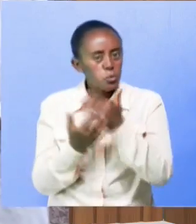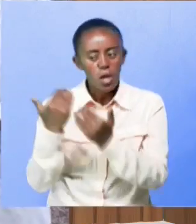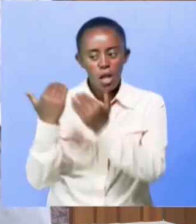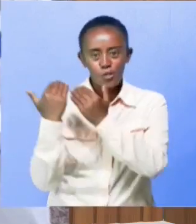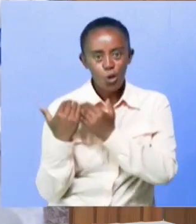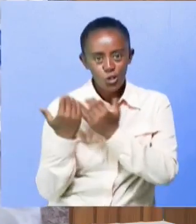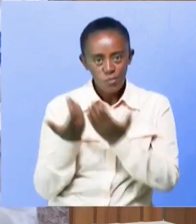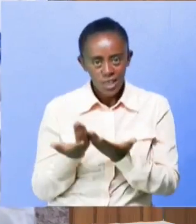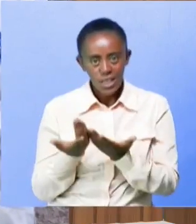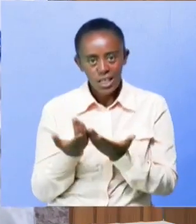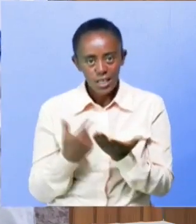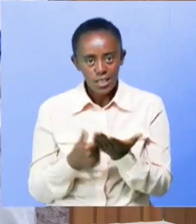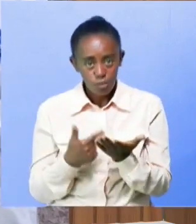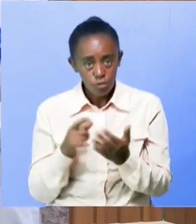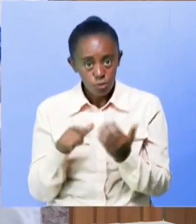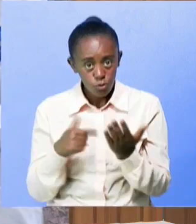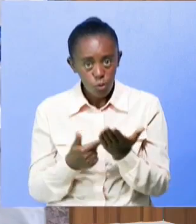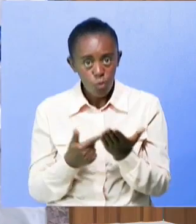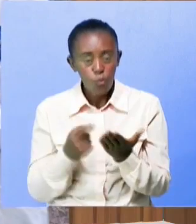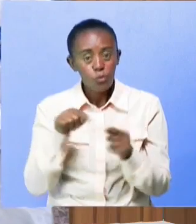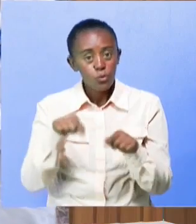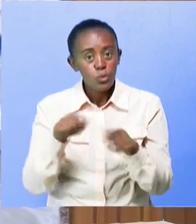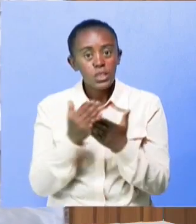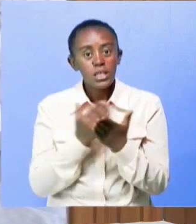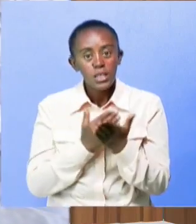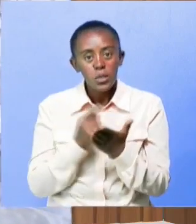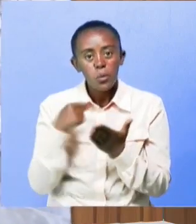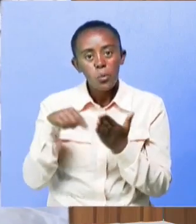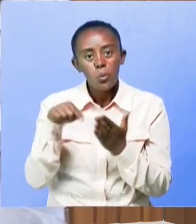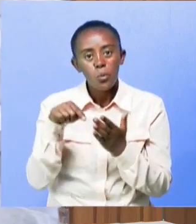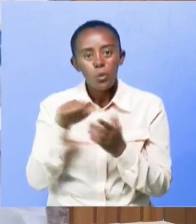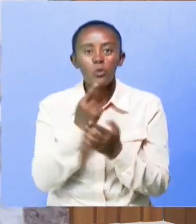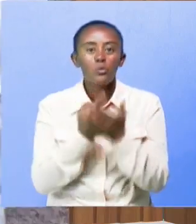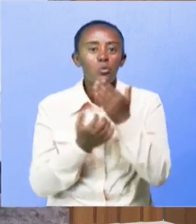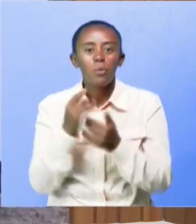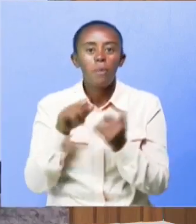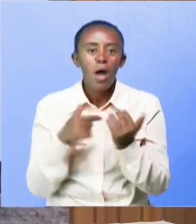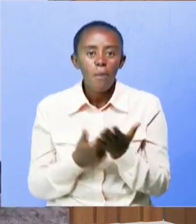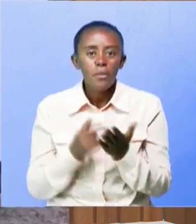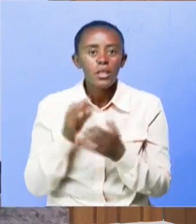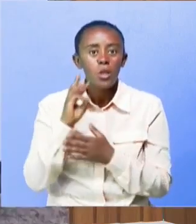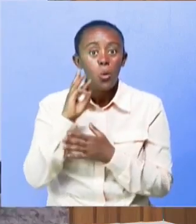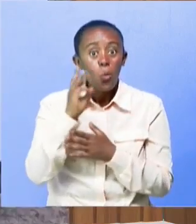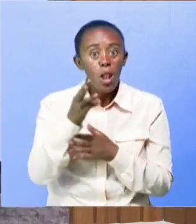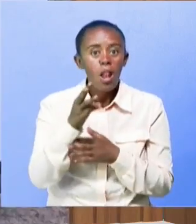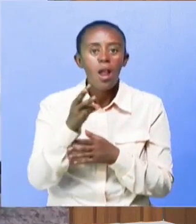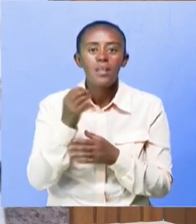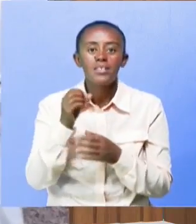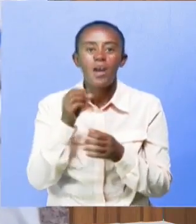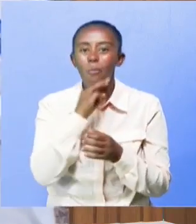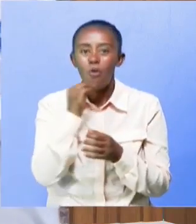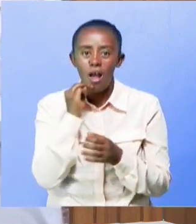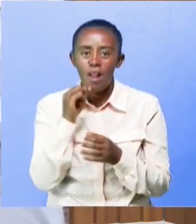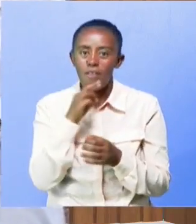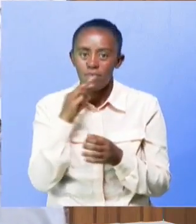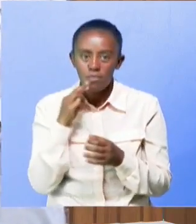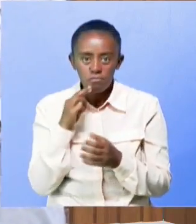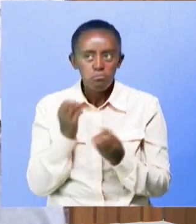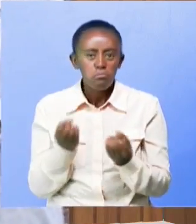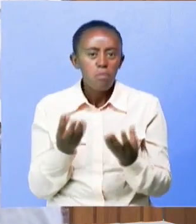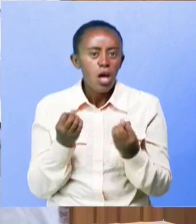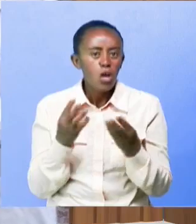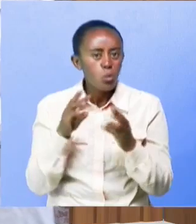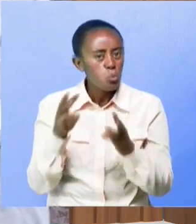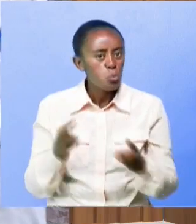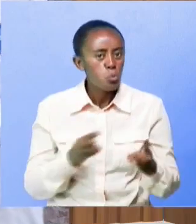responsibility. So today's lesson, we're going to talk about will as a modal verb and the many ways in